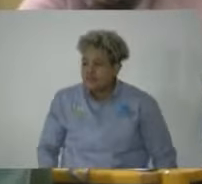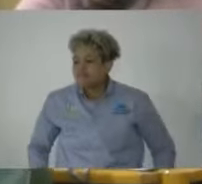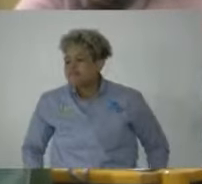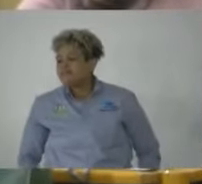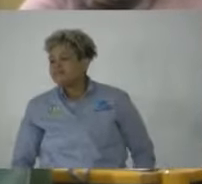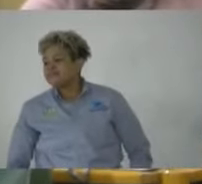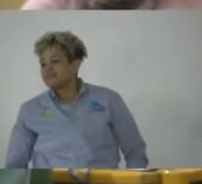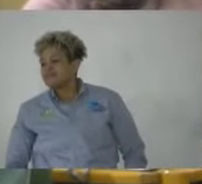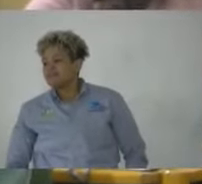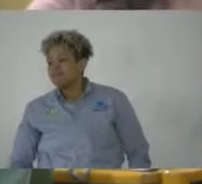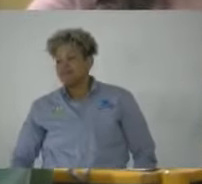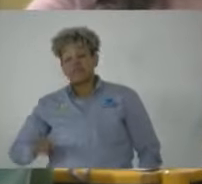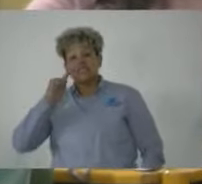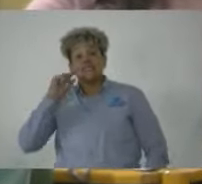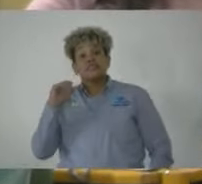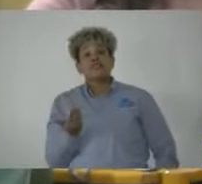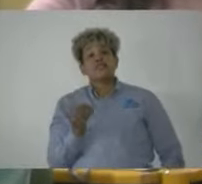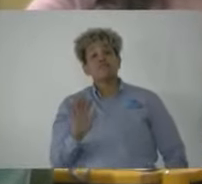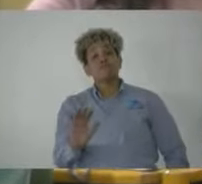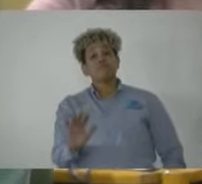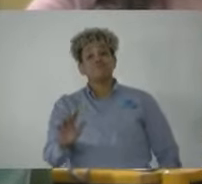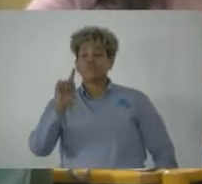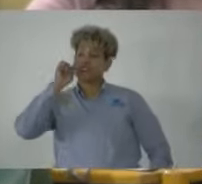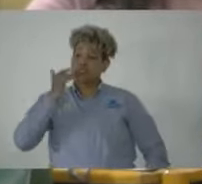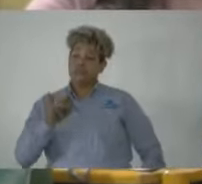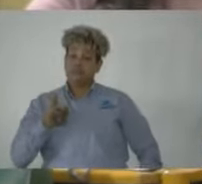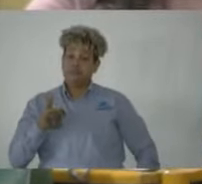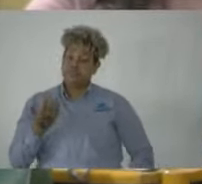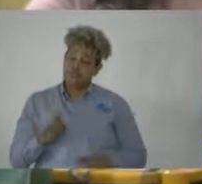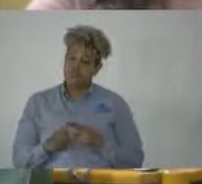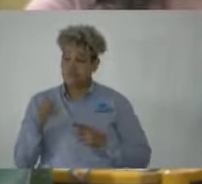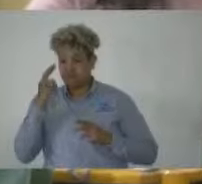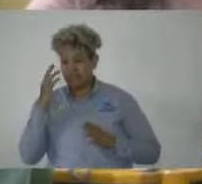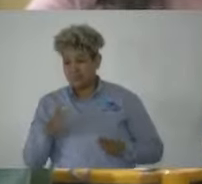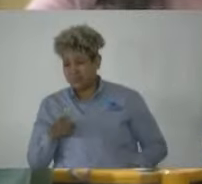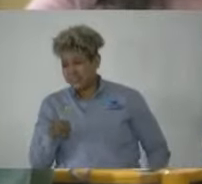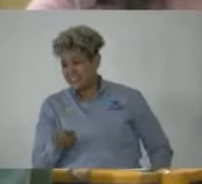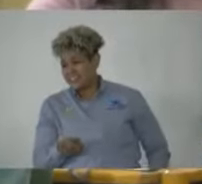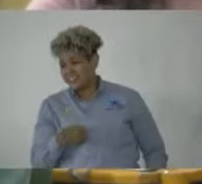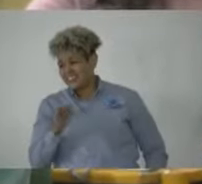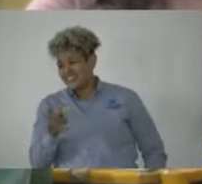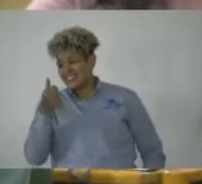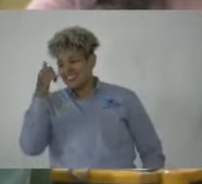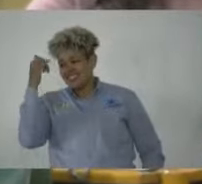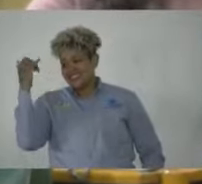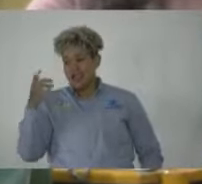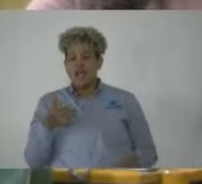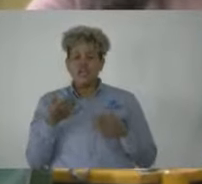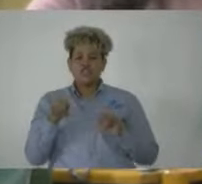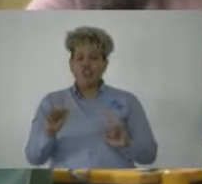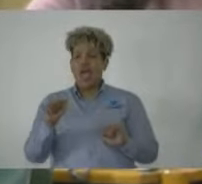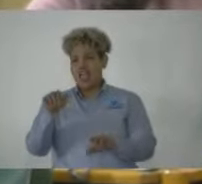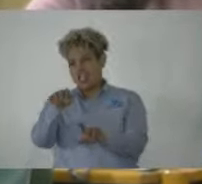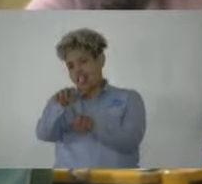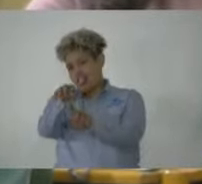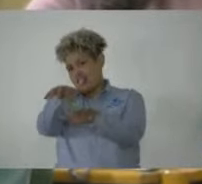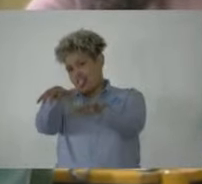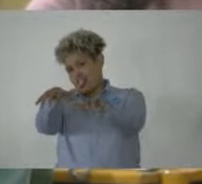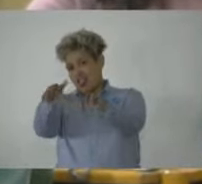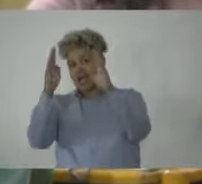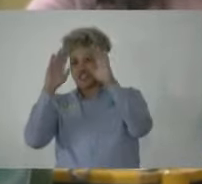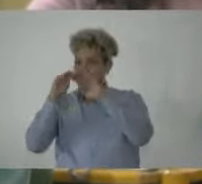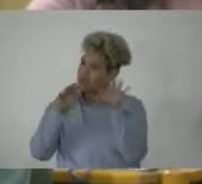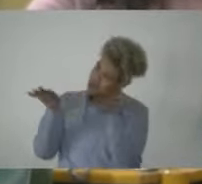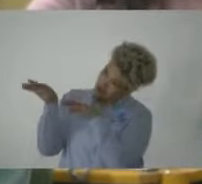It seems to be the case, Madam Speaker, it seemed to me and to a reasonable person that this was a cynical ploy to get the attention of